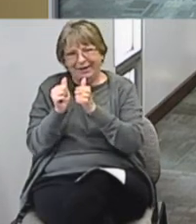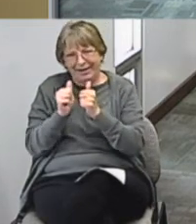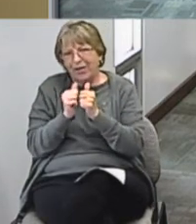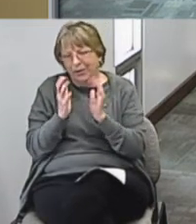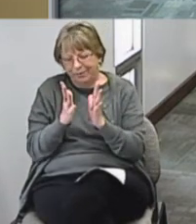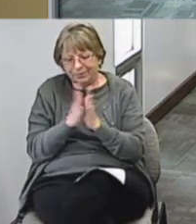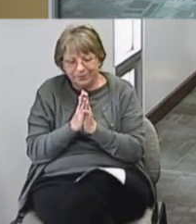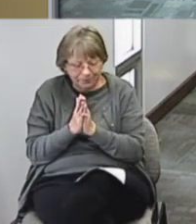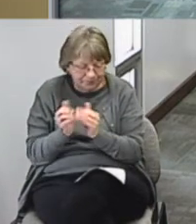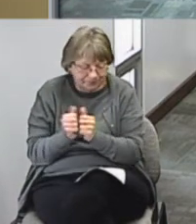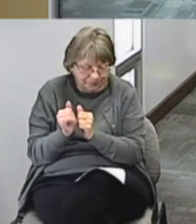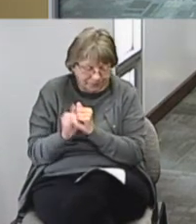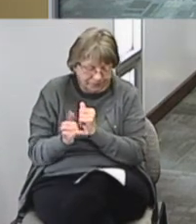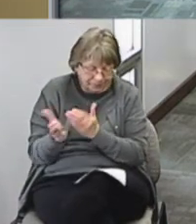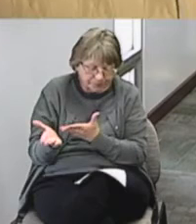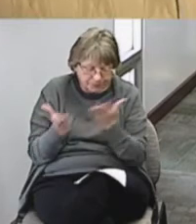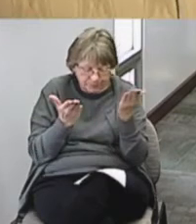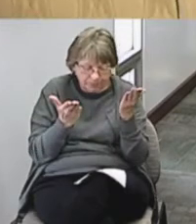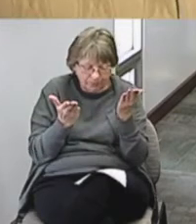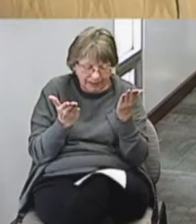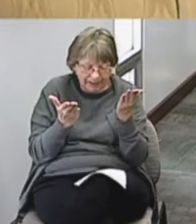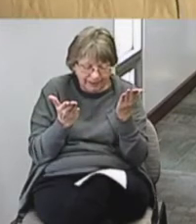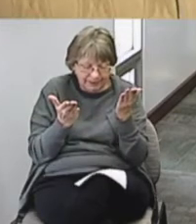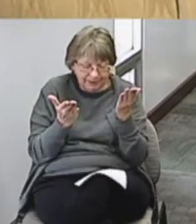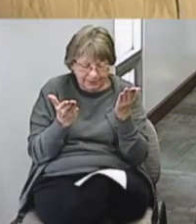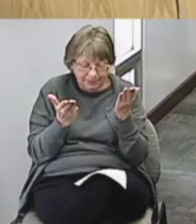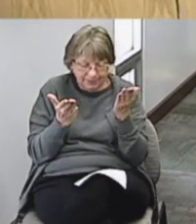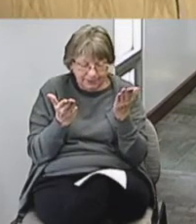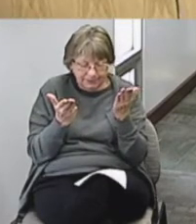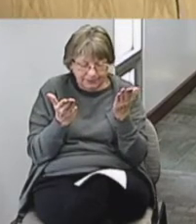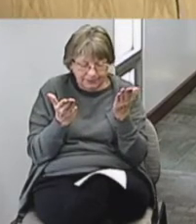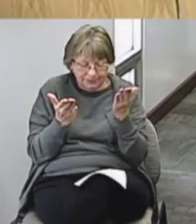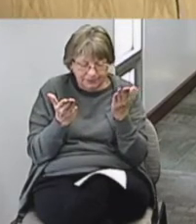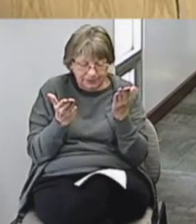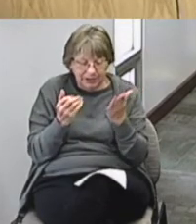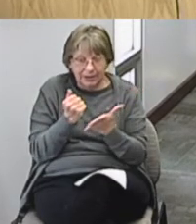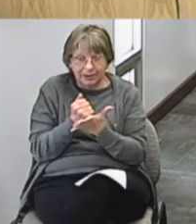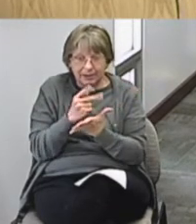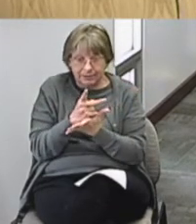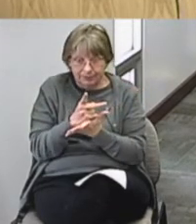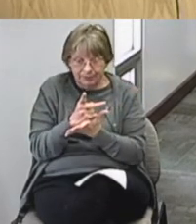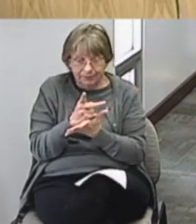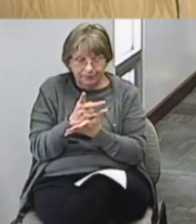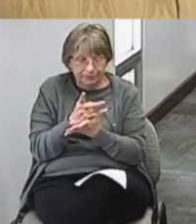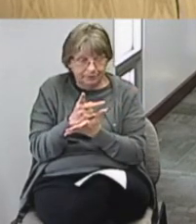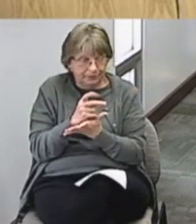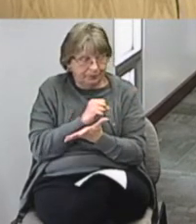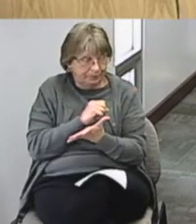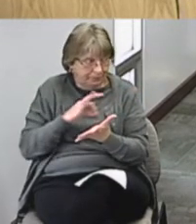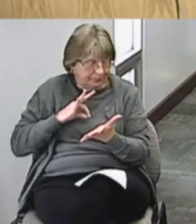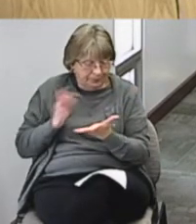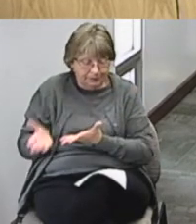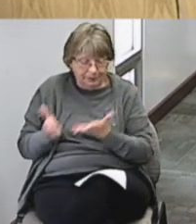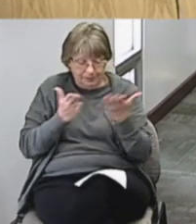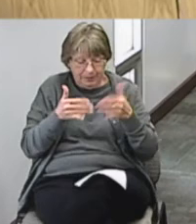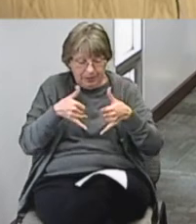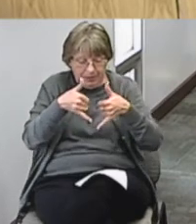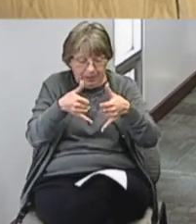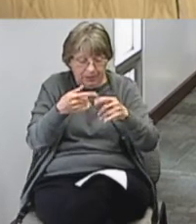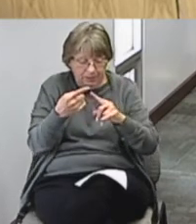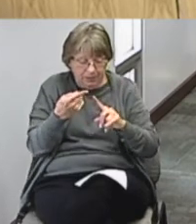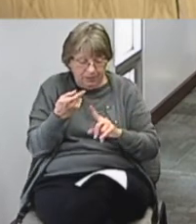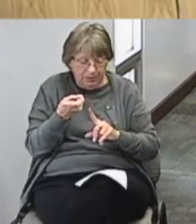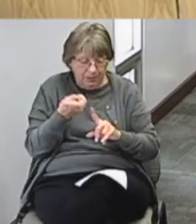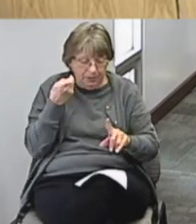Well, with that, I'd move to approve the staff's recommendation agency awards from the Special